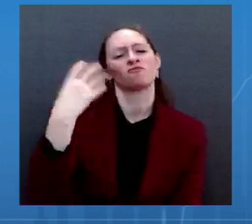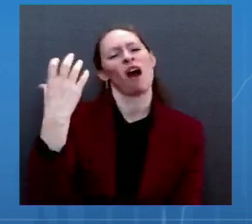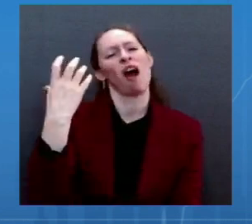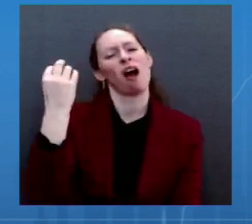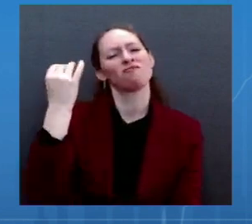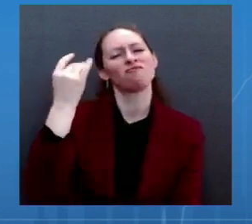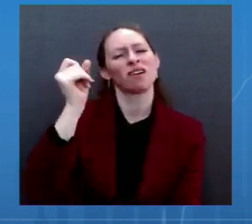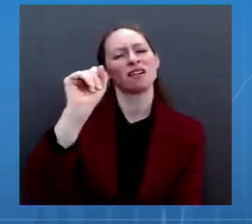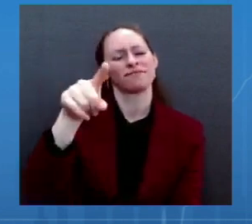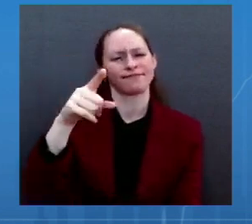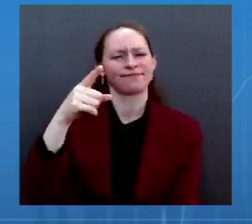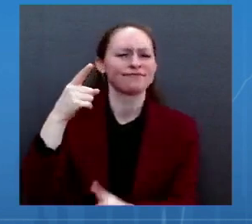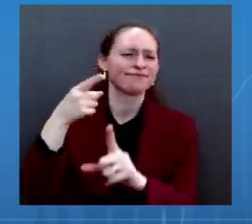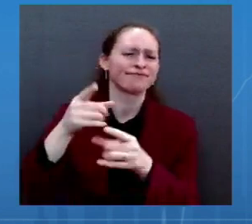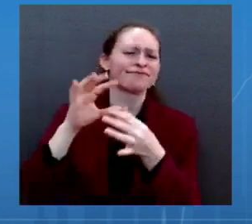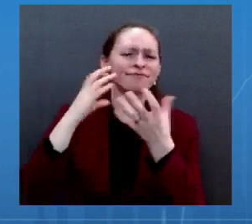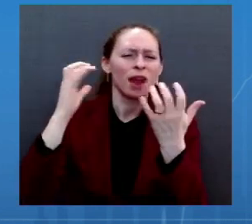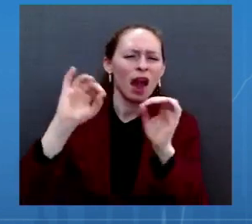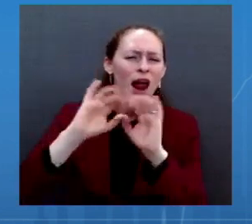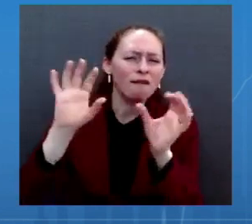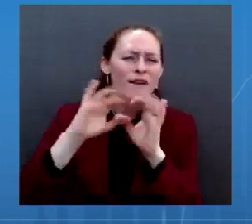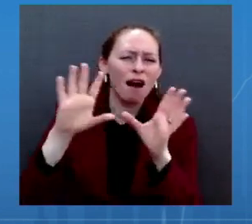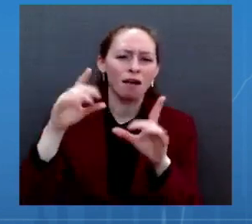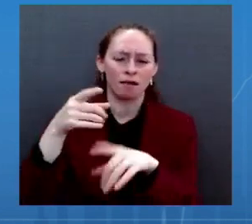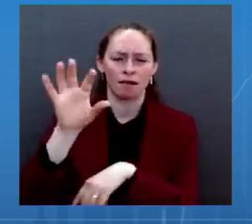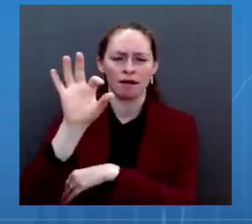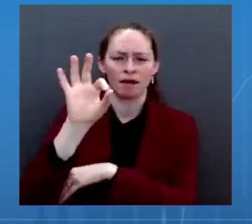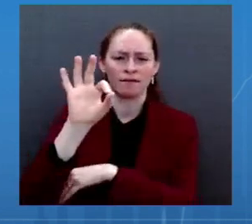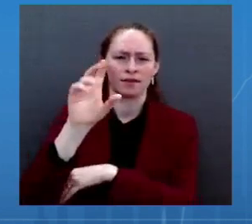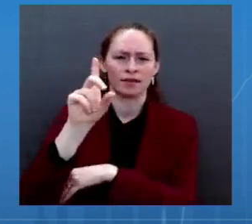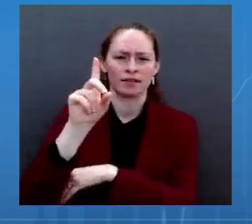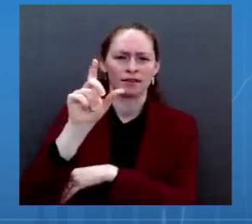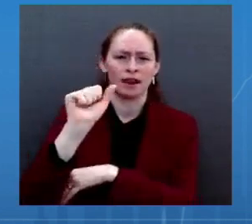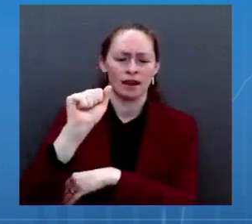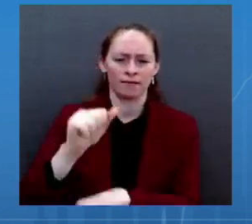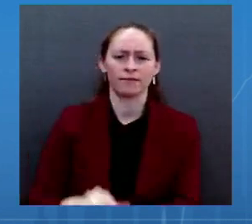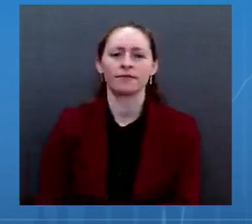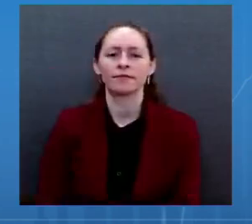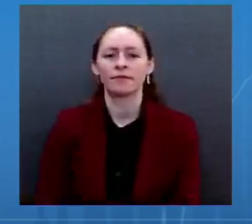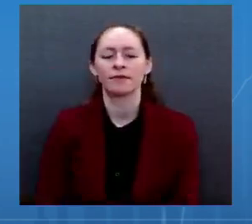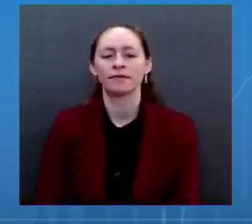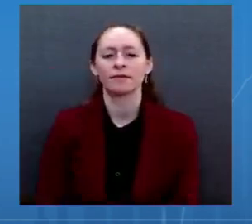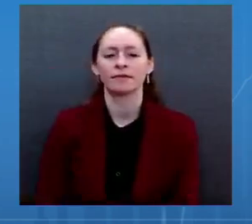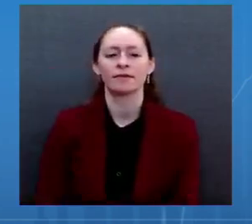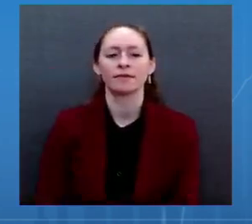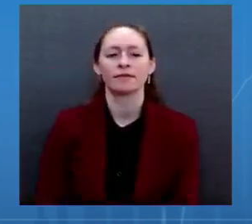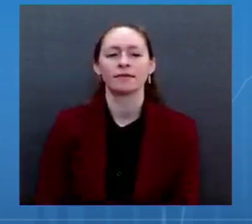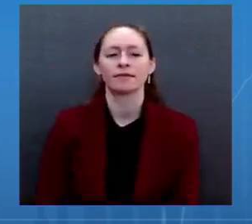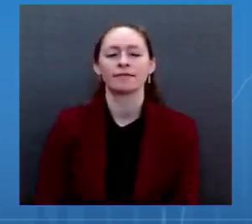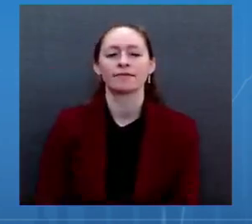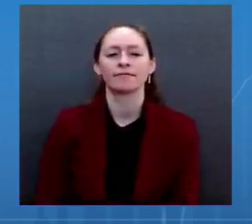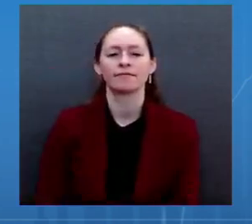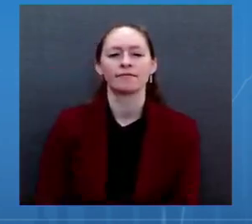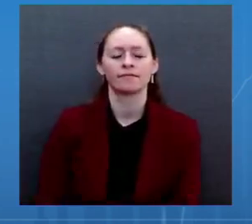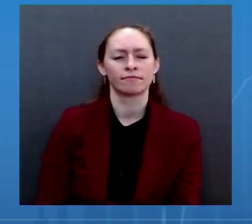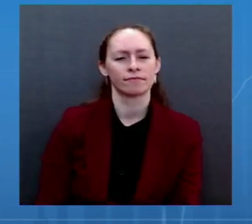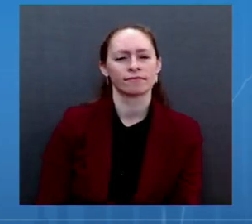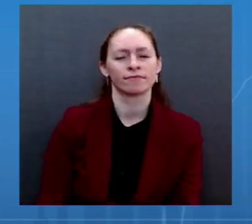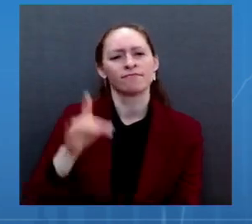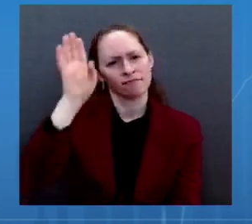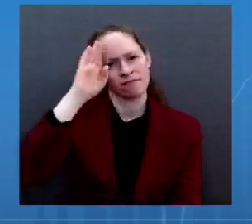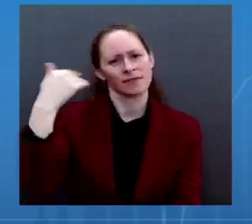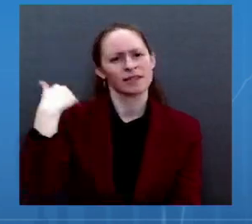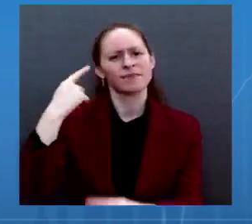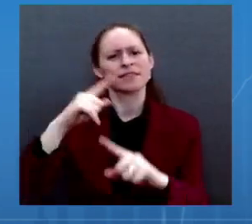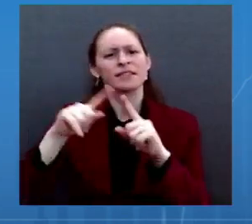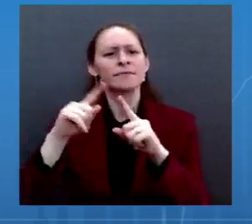recommendations that have come out since November and seemingly happening without consulting the panel of